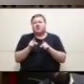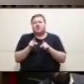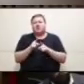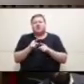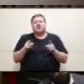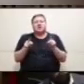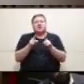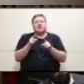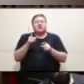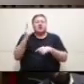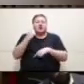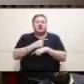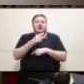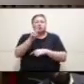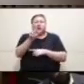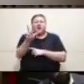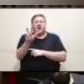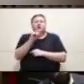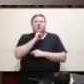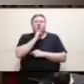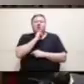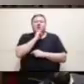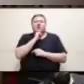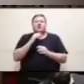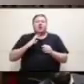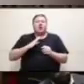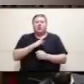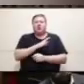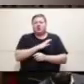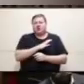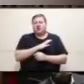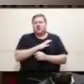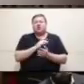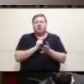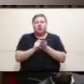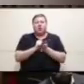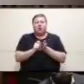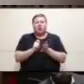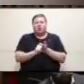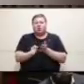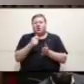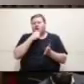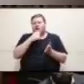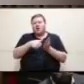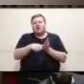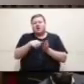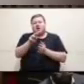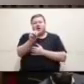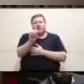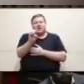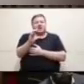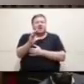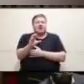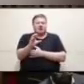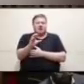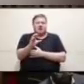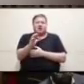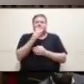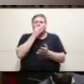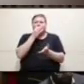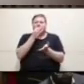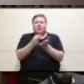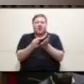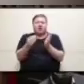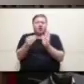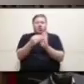of the 28th August, council did note the letter of the MEC and also make a recommendation